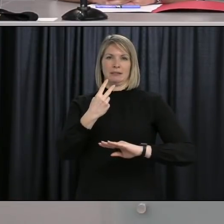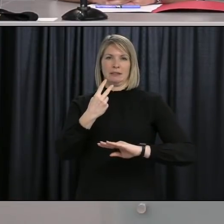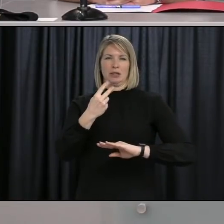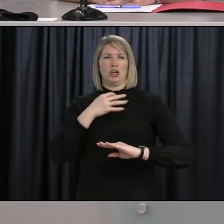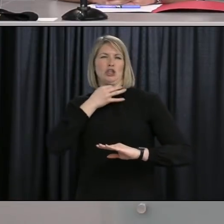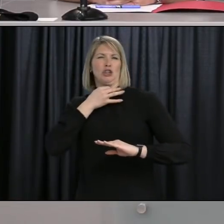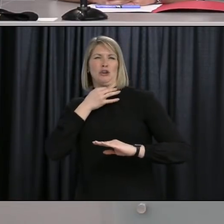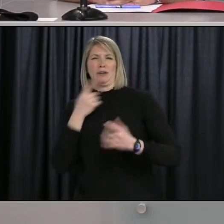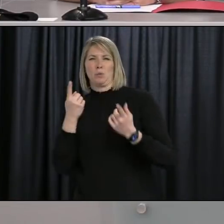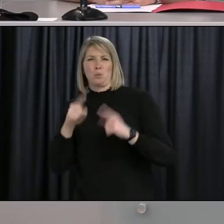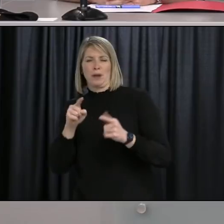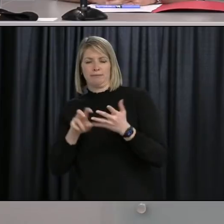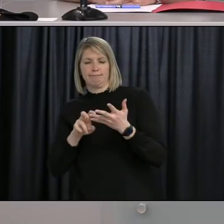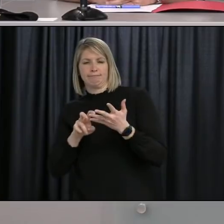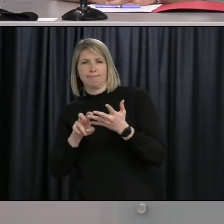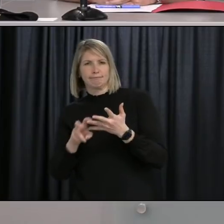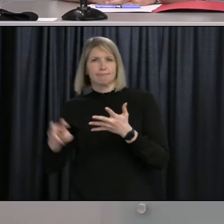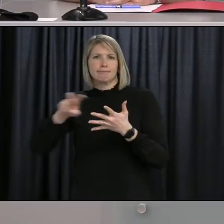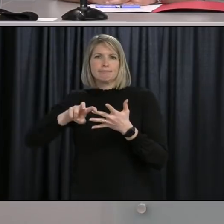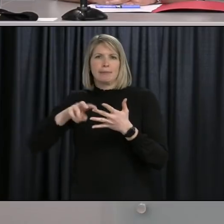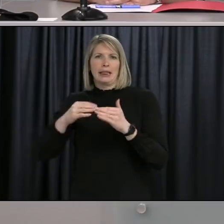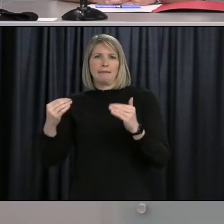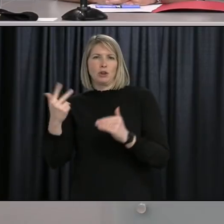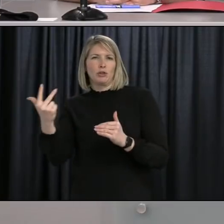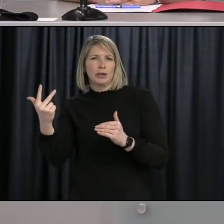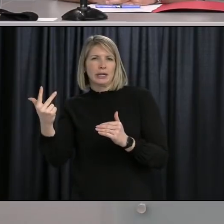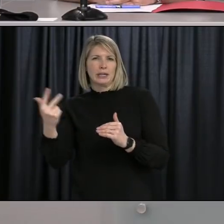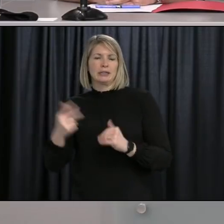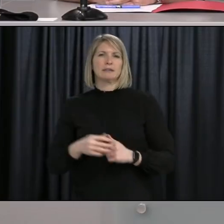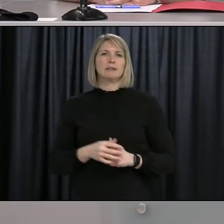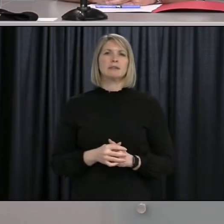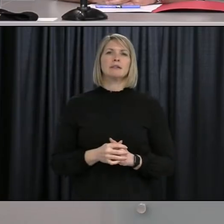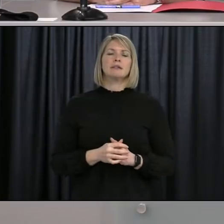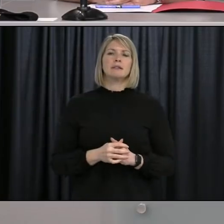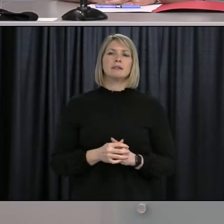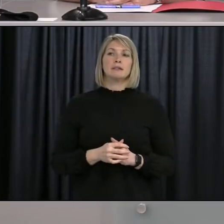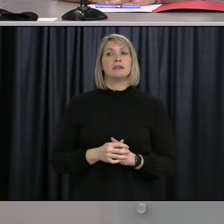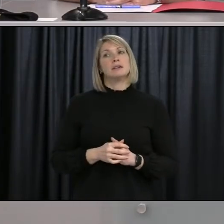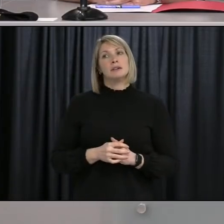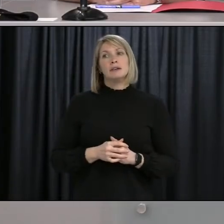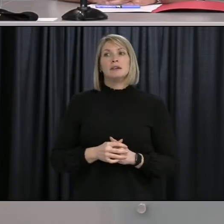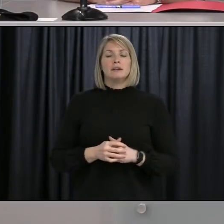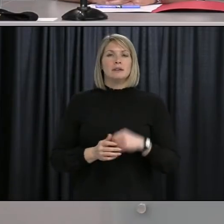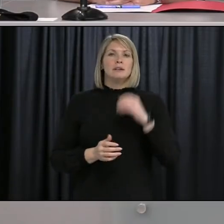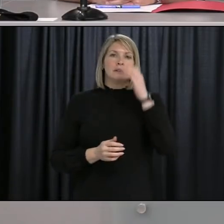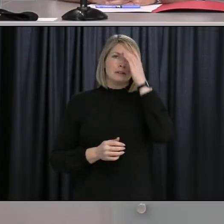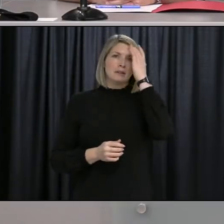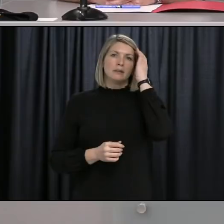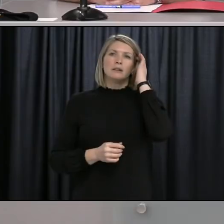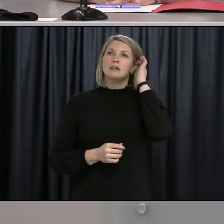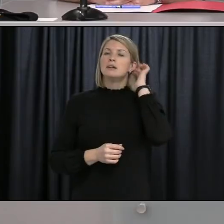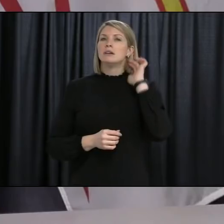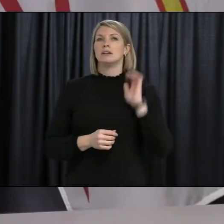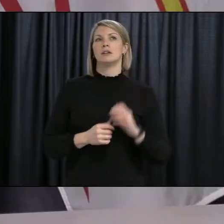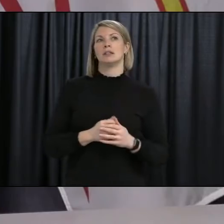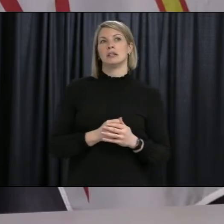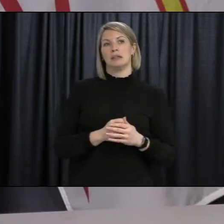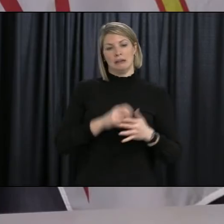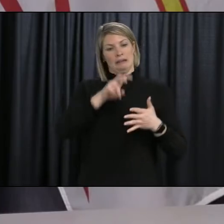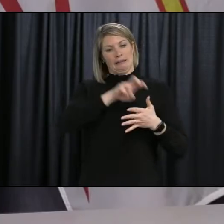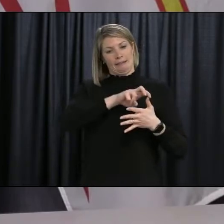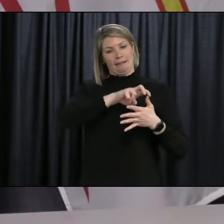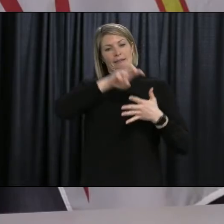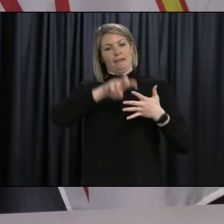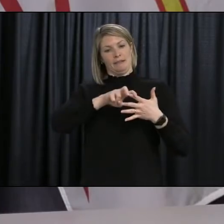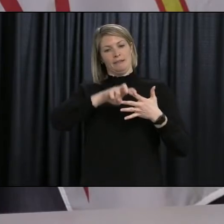change in alert level? So as we've said, since we've started, since we got to level 2, really, I